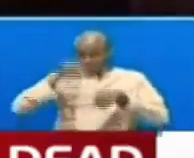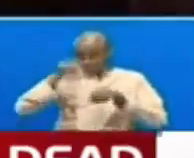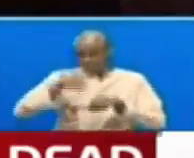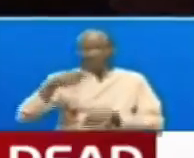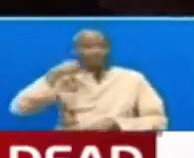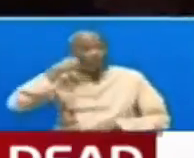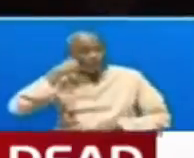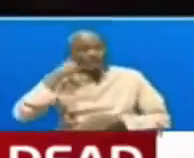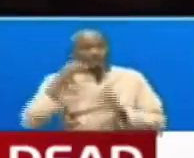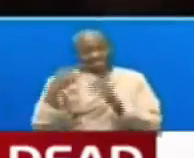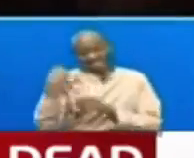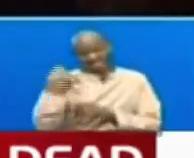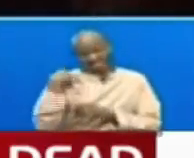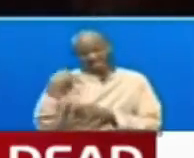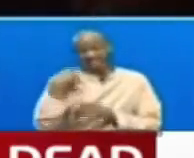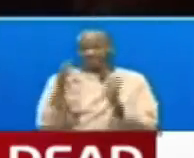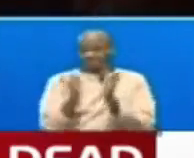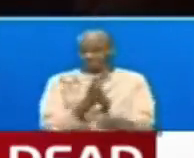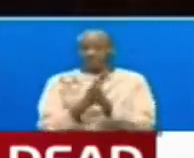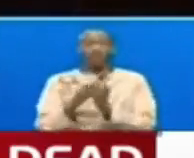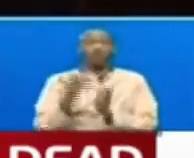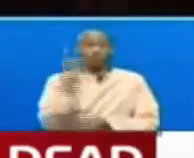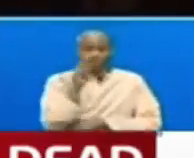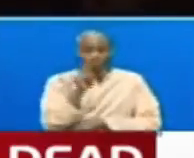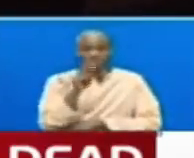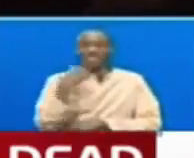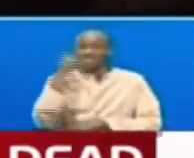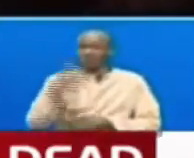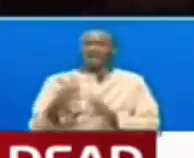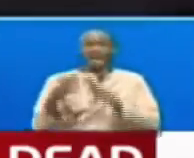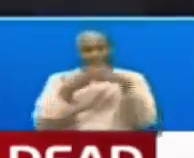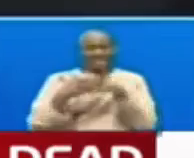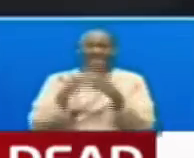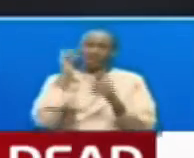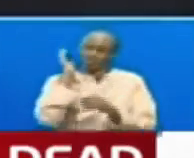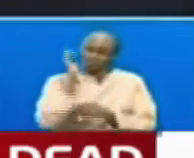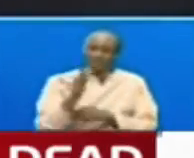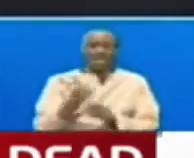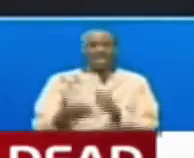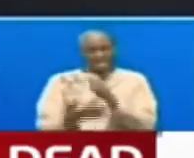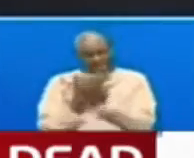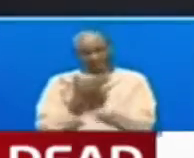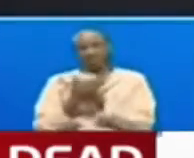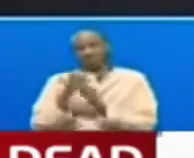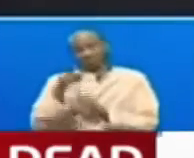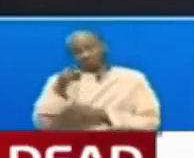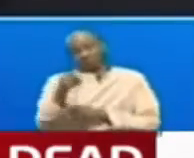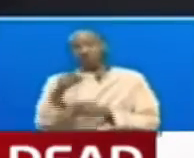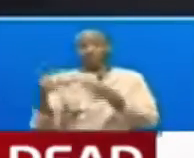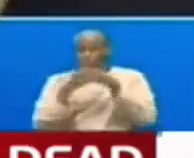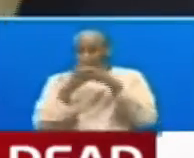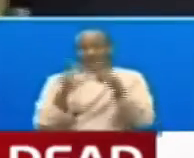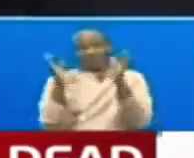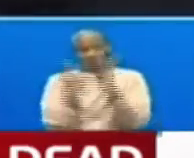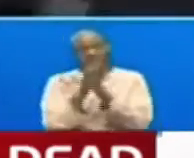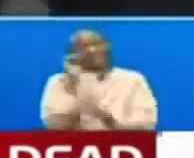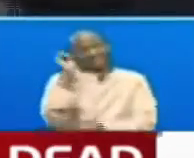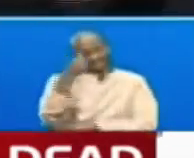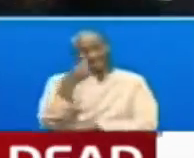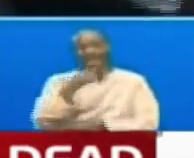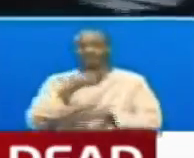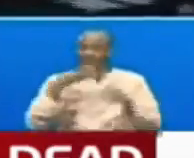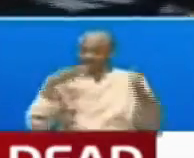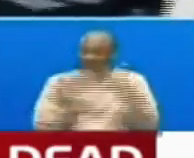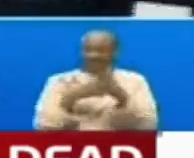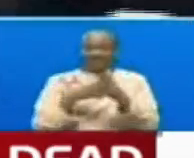Uhuru Kenyatta yesterday, Obama said that the U.S. will look into ways to strengthen counter-terrorism cooperation between the two countries.